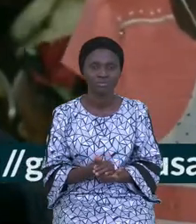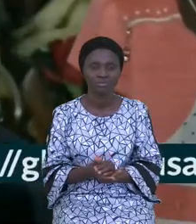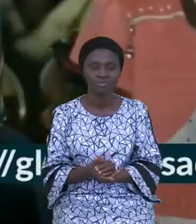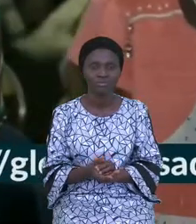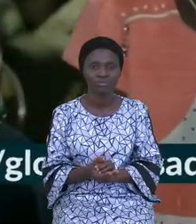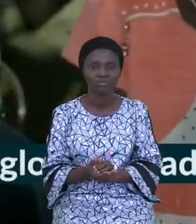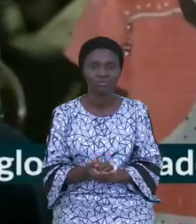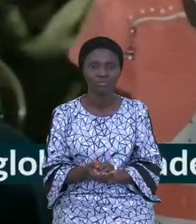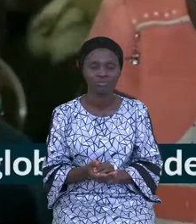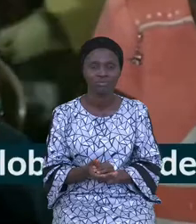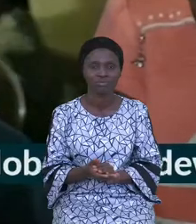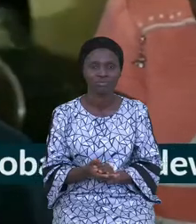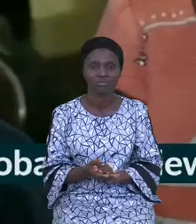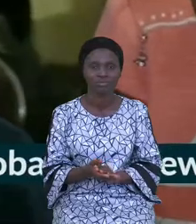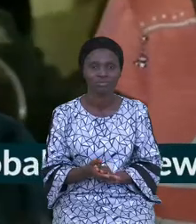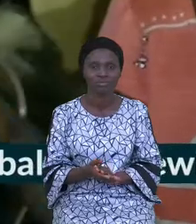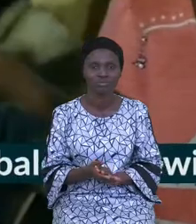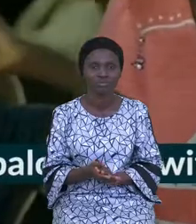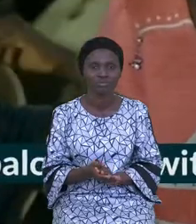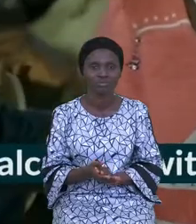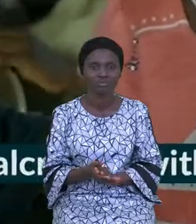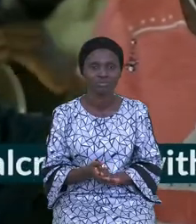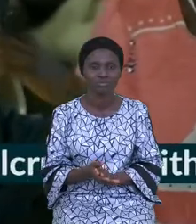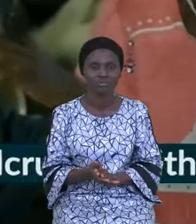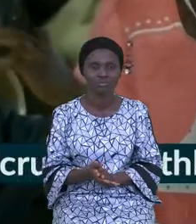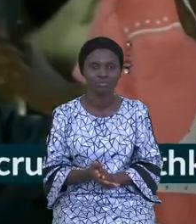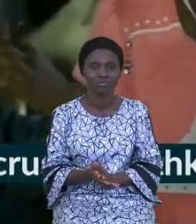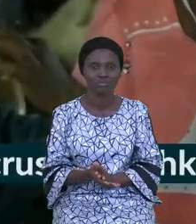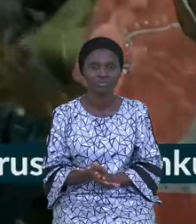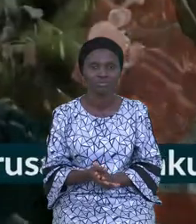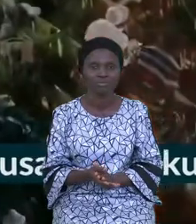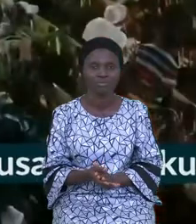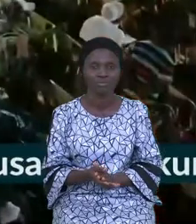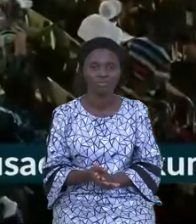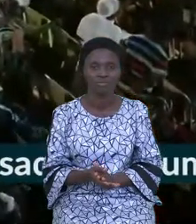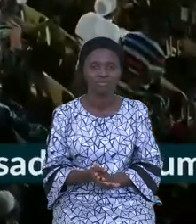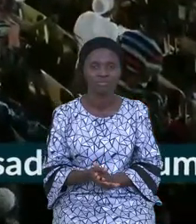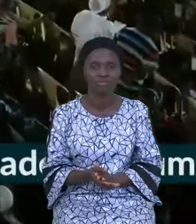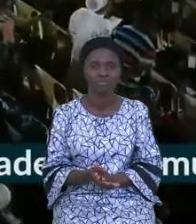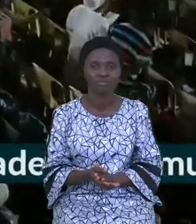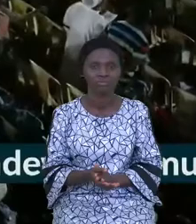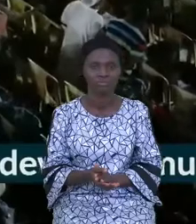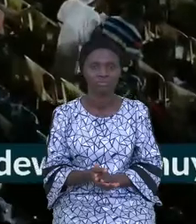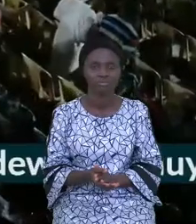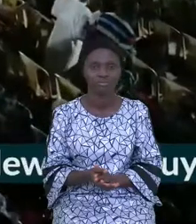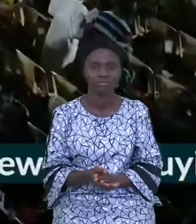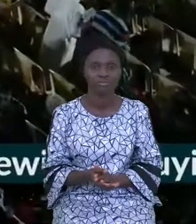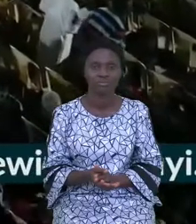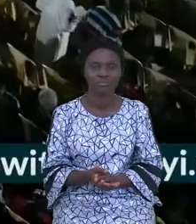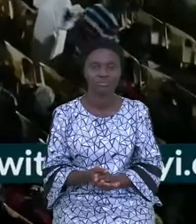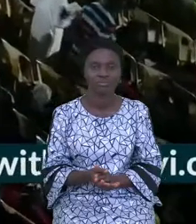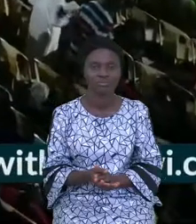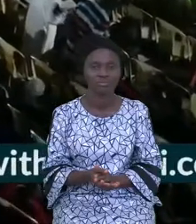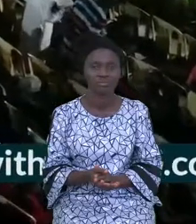you have and other name that people know in that area. put it down so that when you are